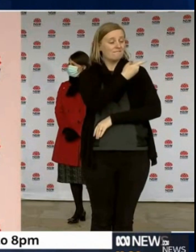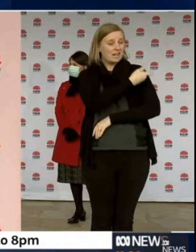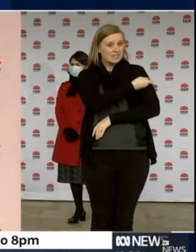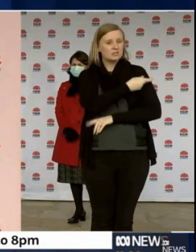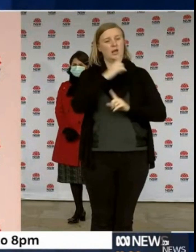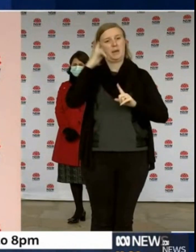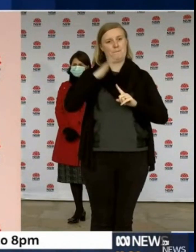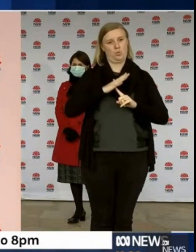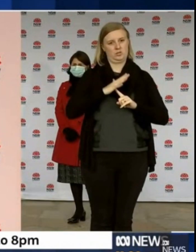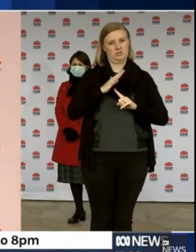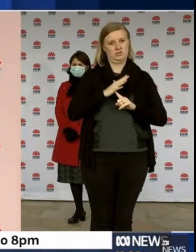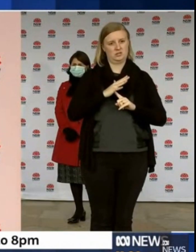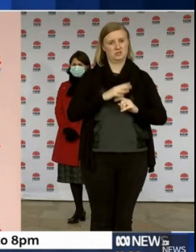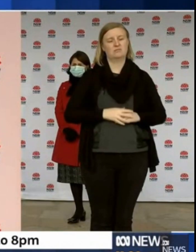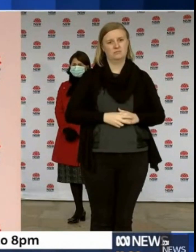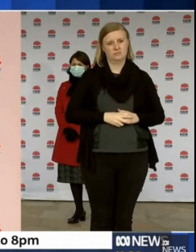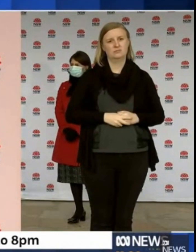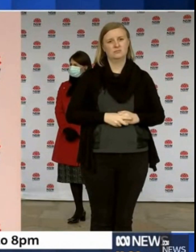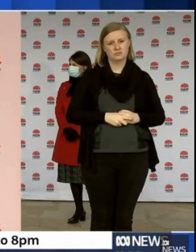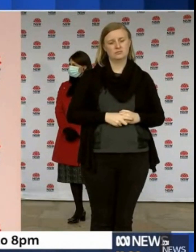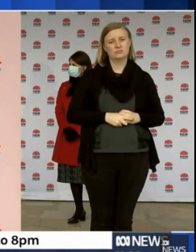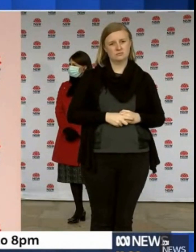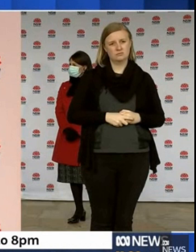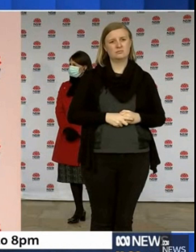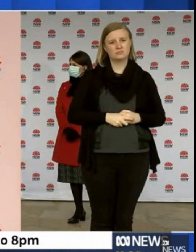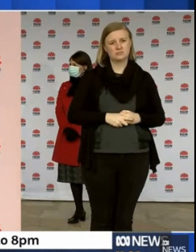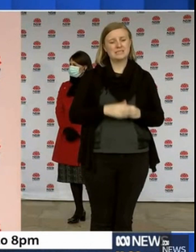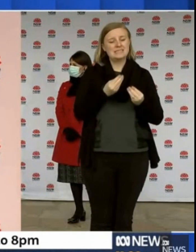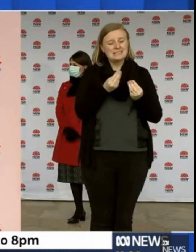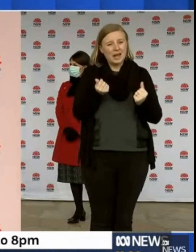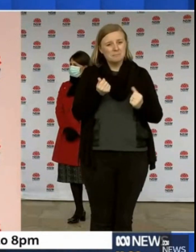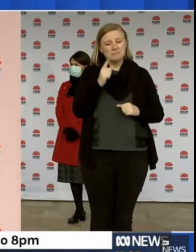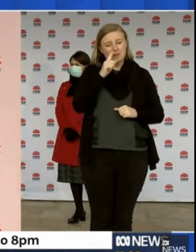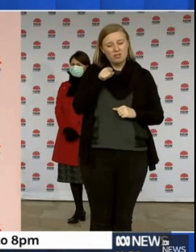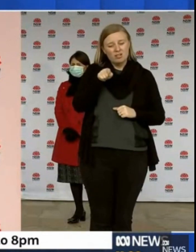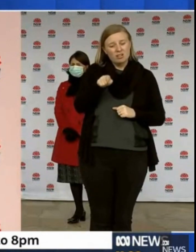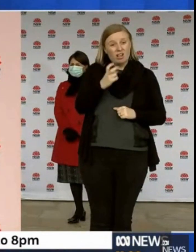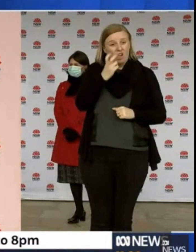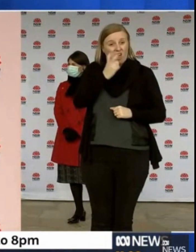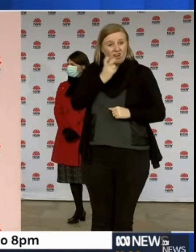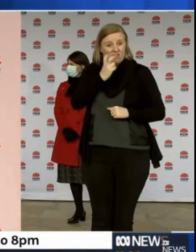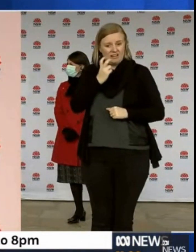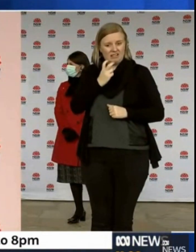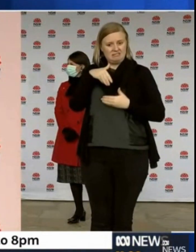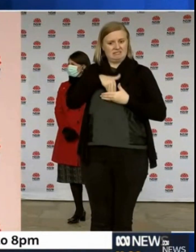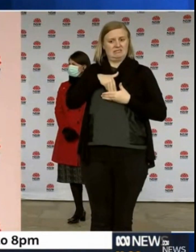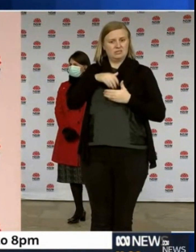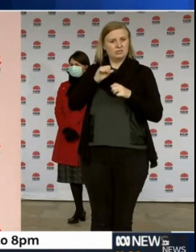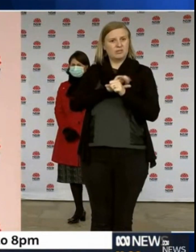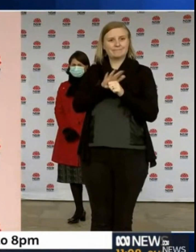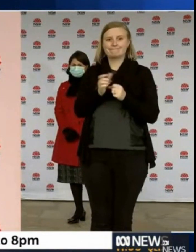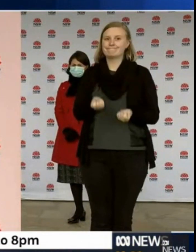vaccination is a key thing. We're also seeing some of our elderly cases not